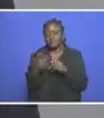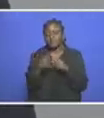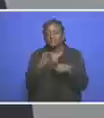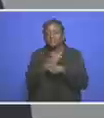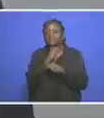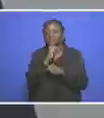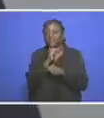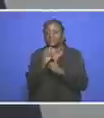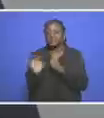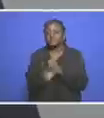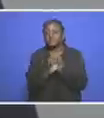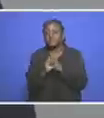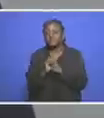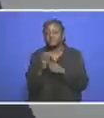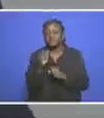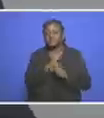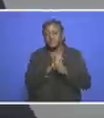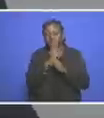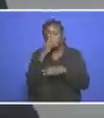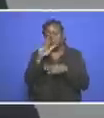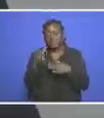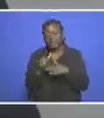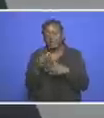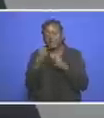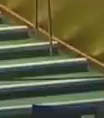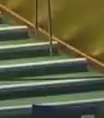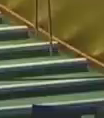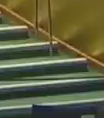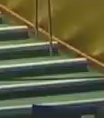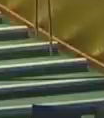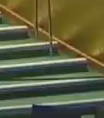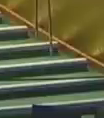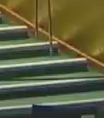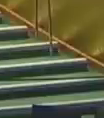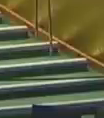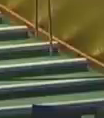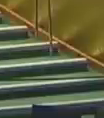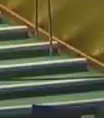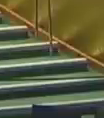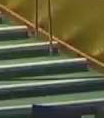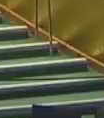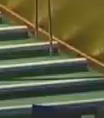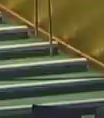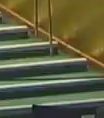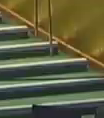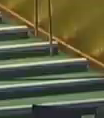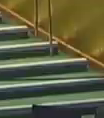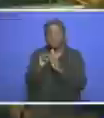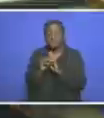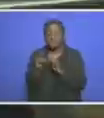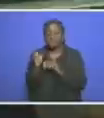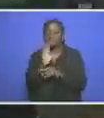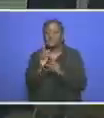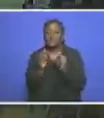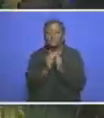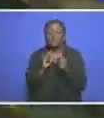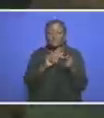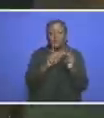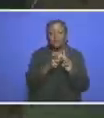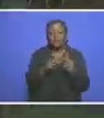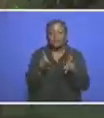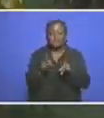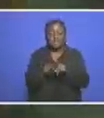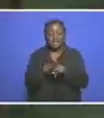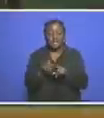in arranging for the swift repatriation of the migrants. The Prime Minister also engaging with partners like Bayesian Prime Minister the